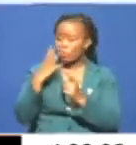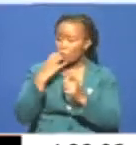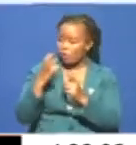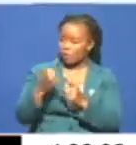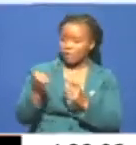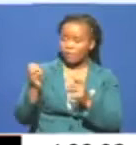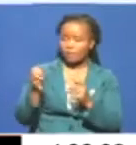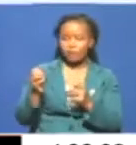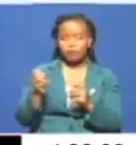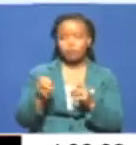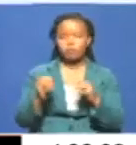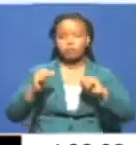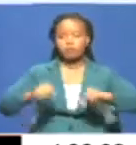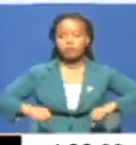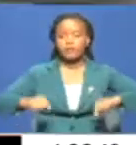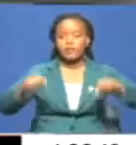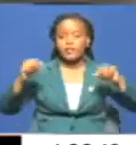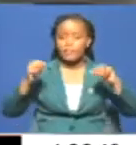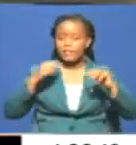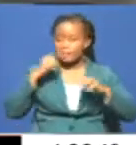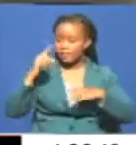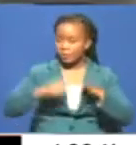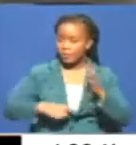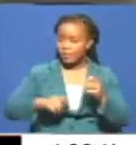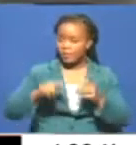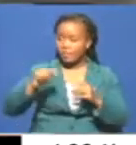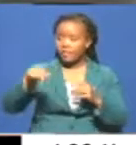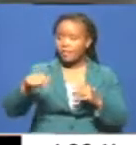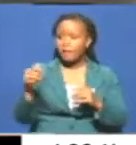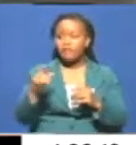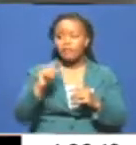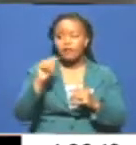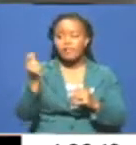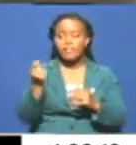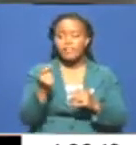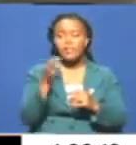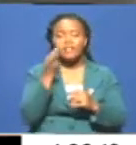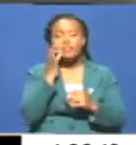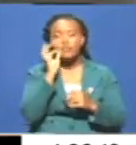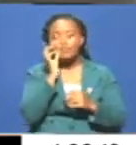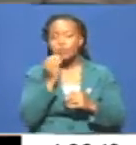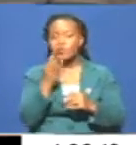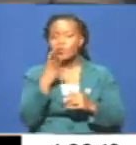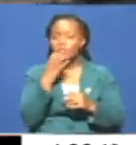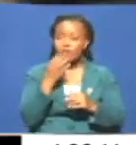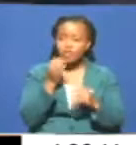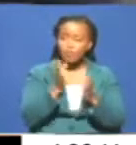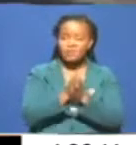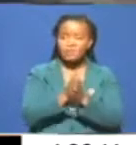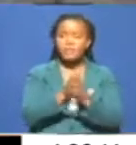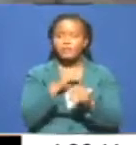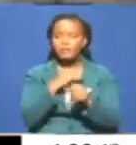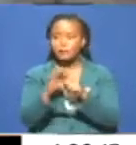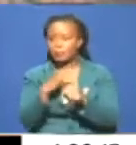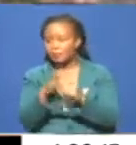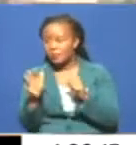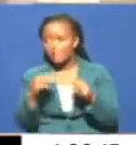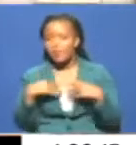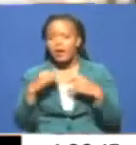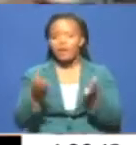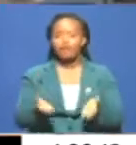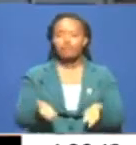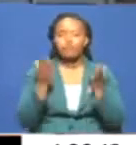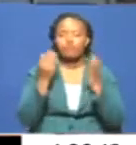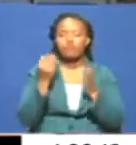Tito said the demand for the Kenyan fruit, vegetables and flowers has pushed up the volumes by 30%,